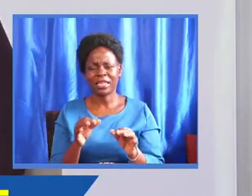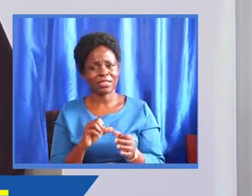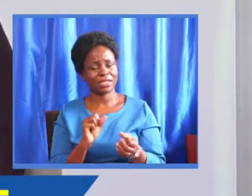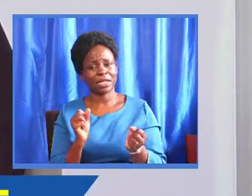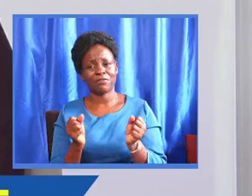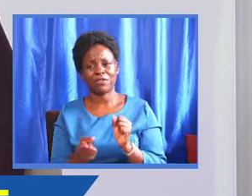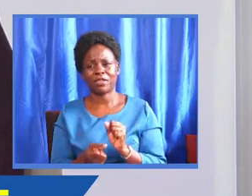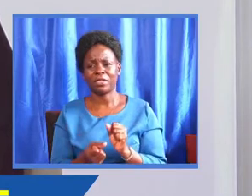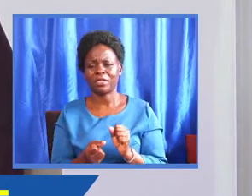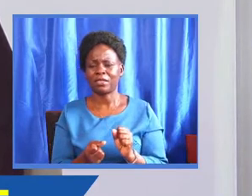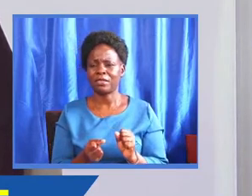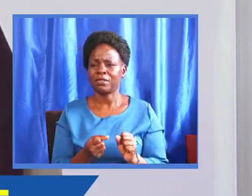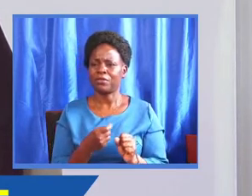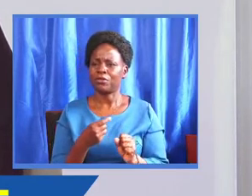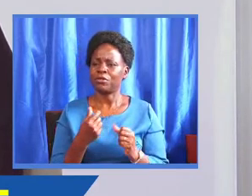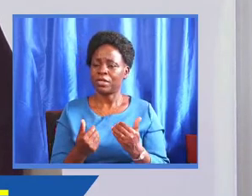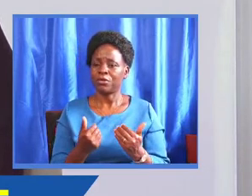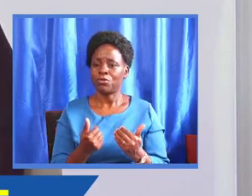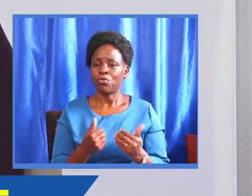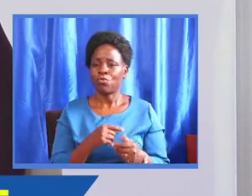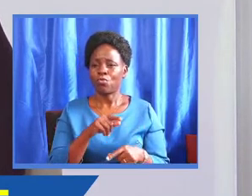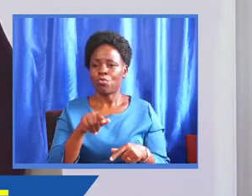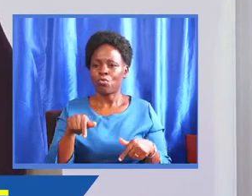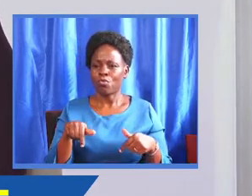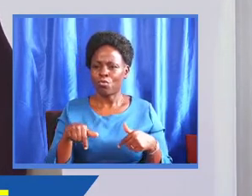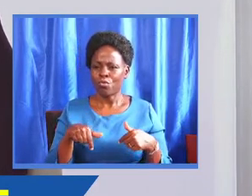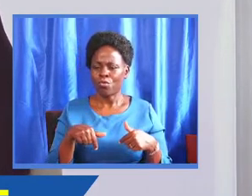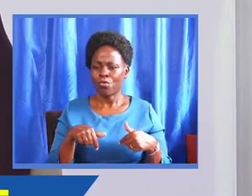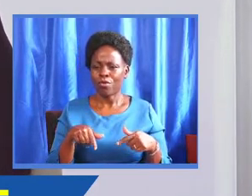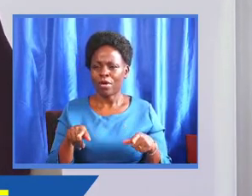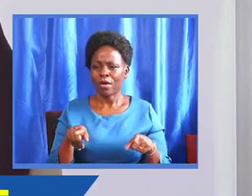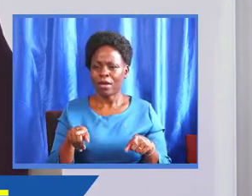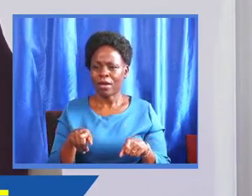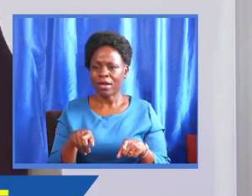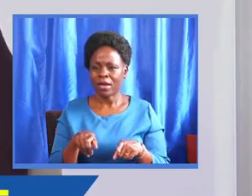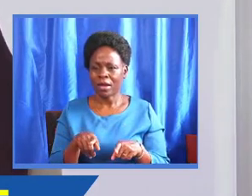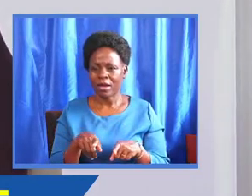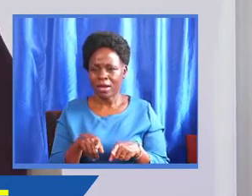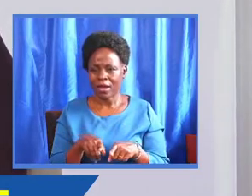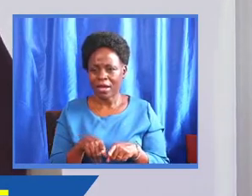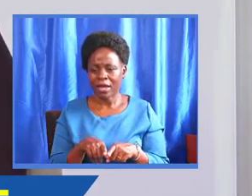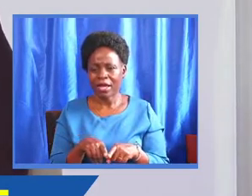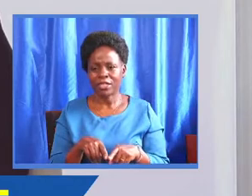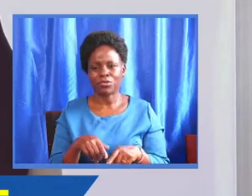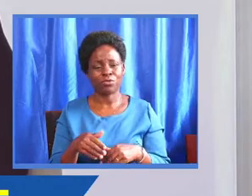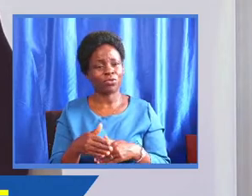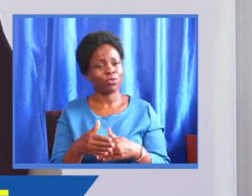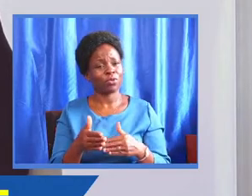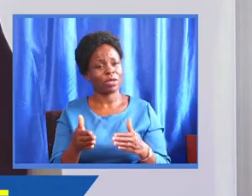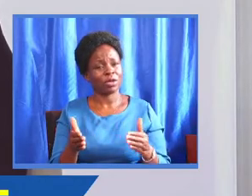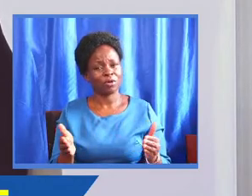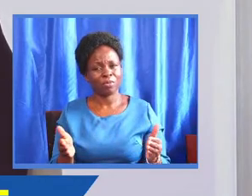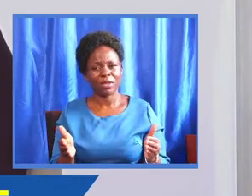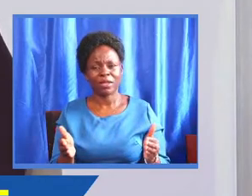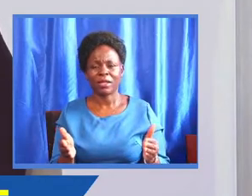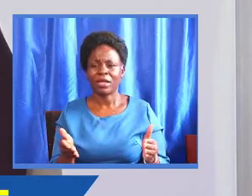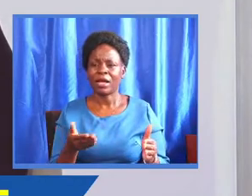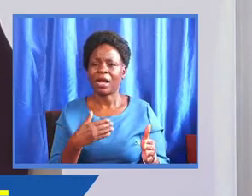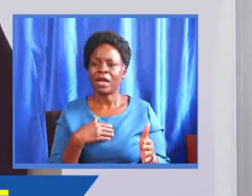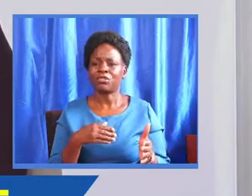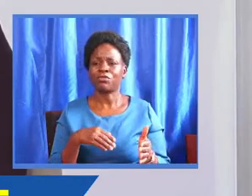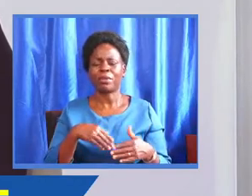So we are banking on, as we incrementally open, as we become more